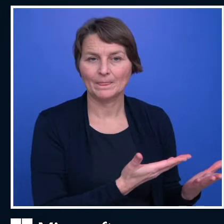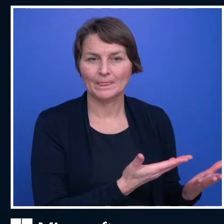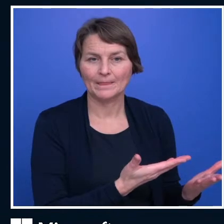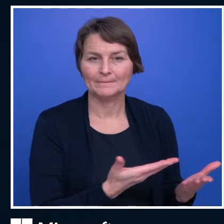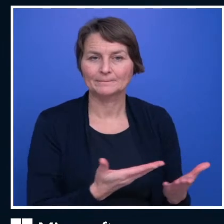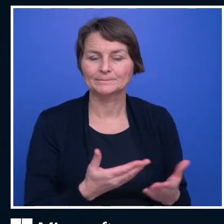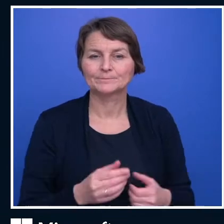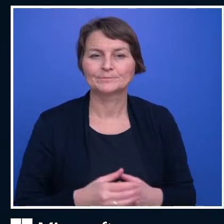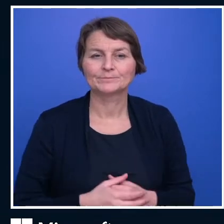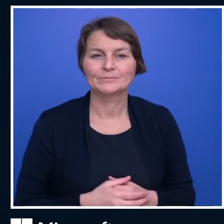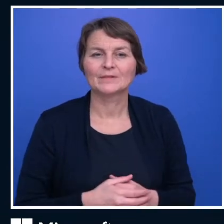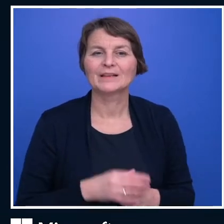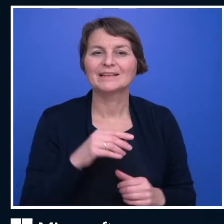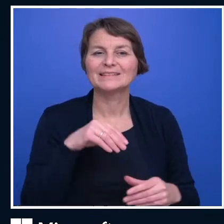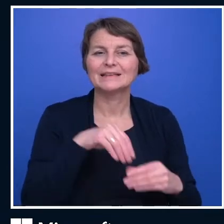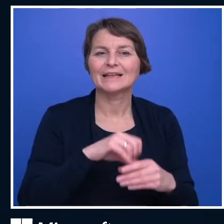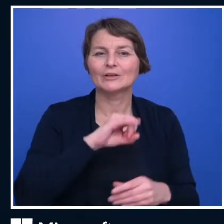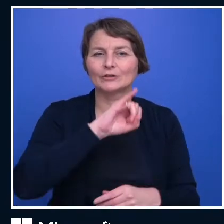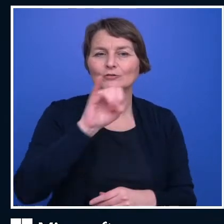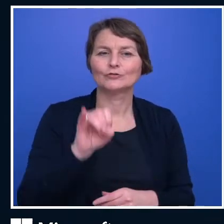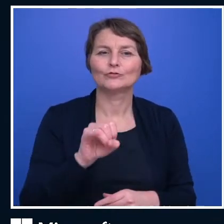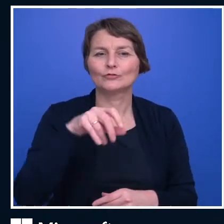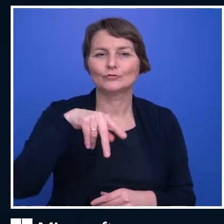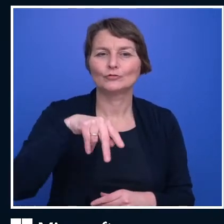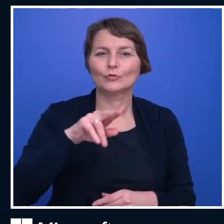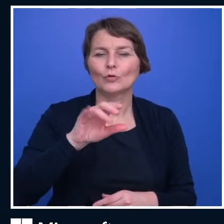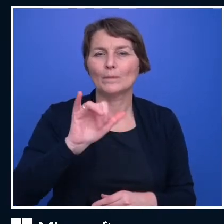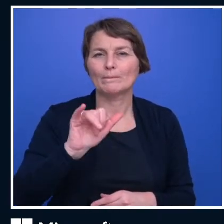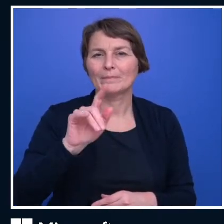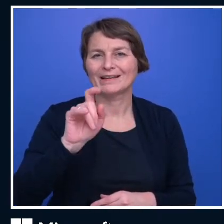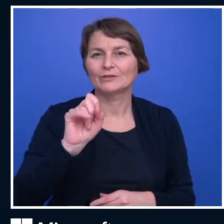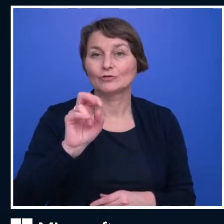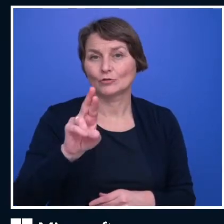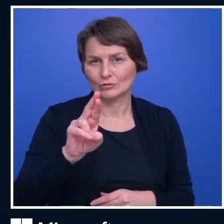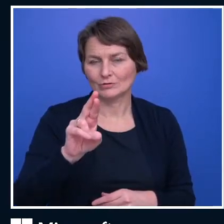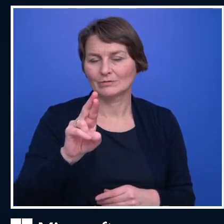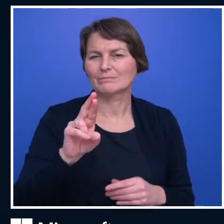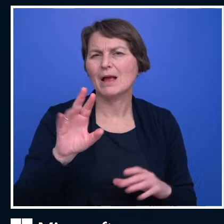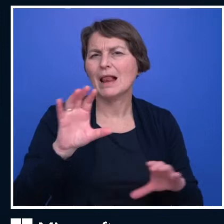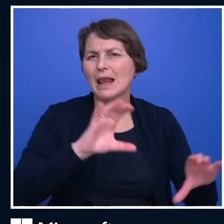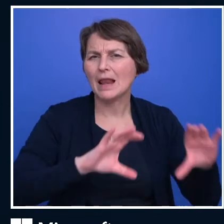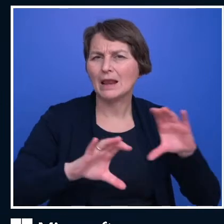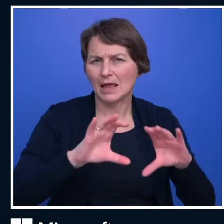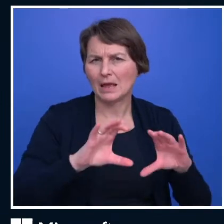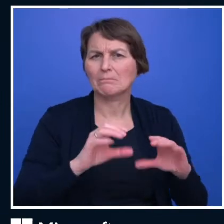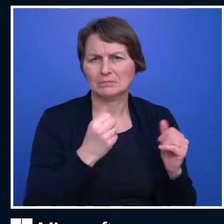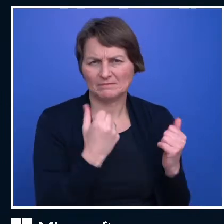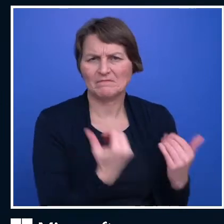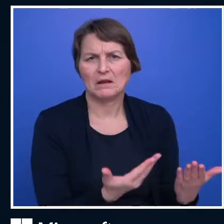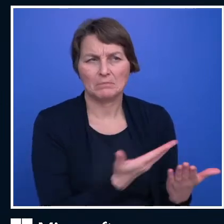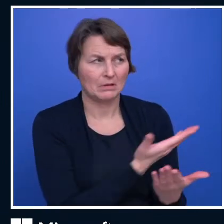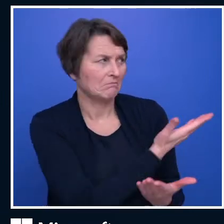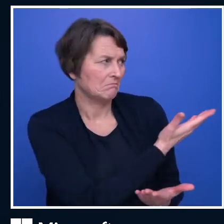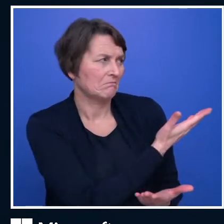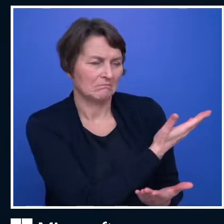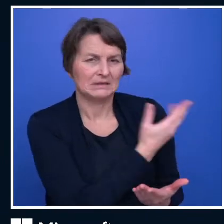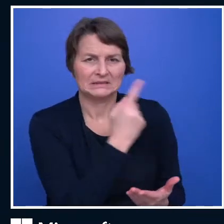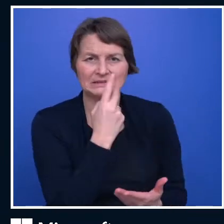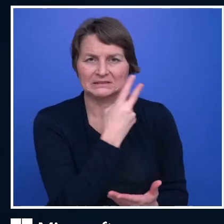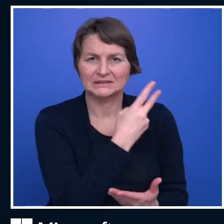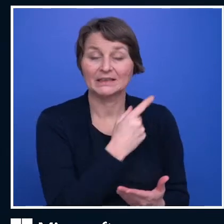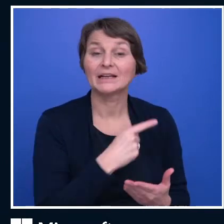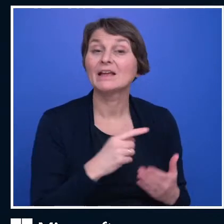you try to run this in Colab or Jupyter Lab or some other Jupyter-based environment, you wouldn't be able